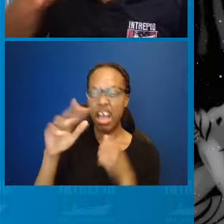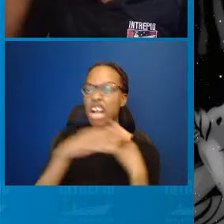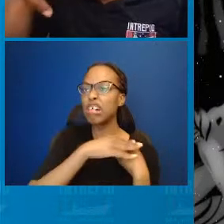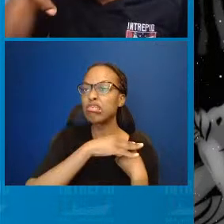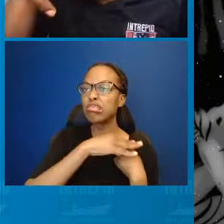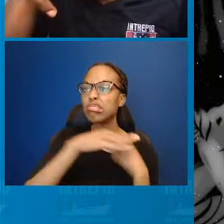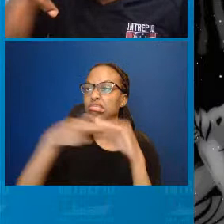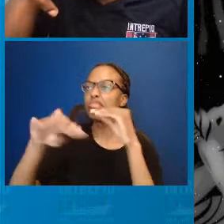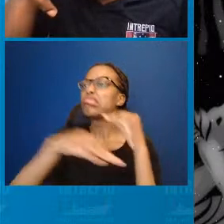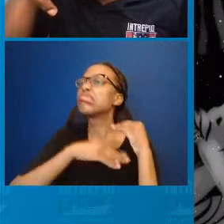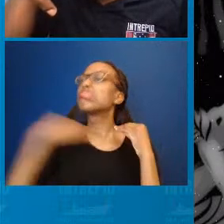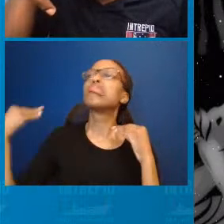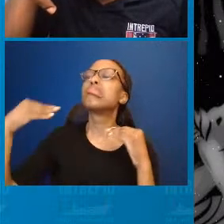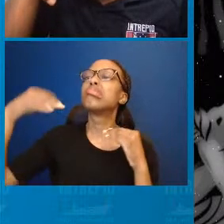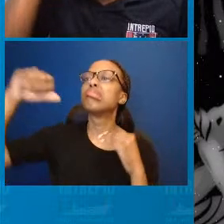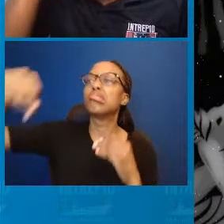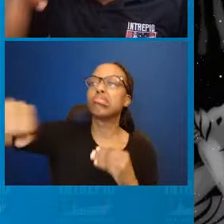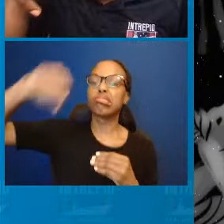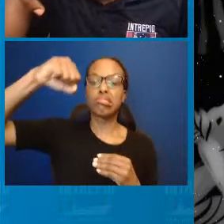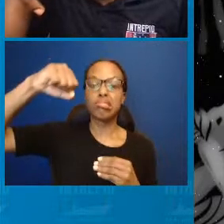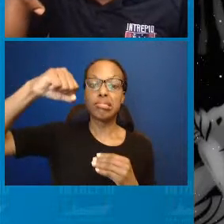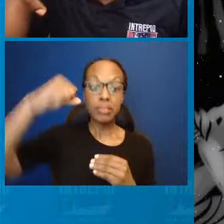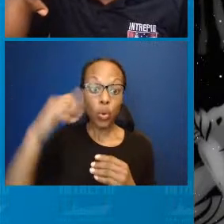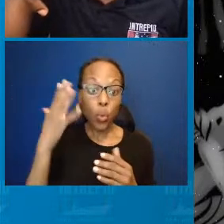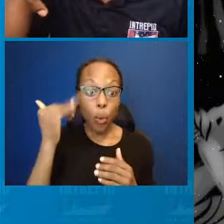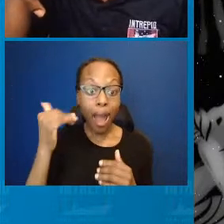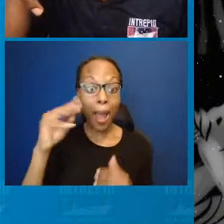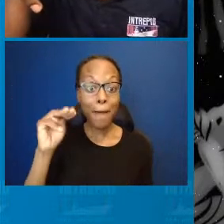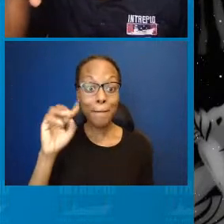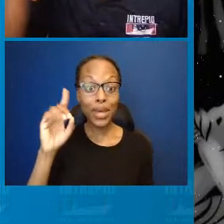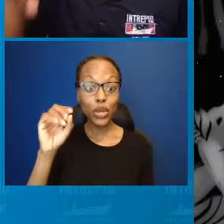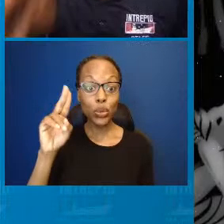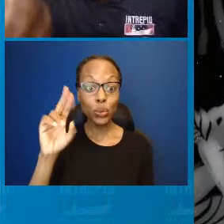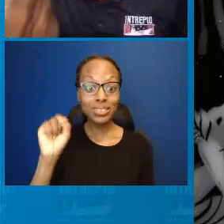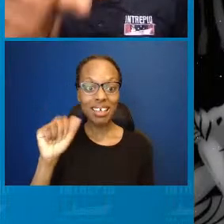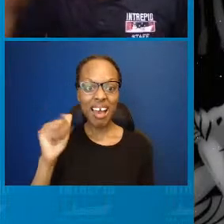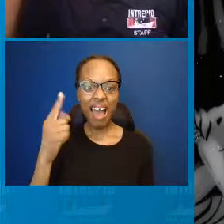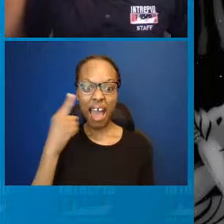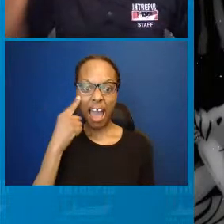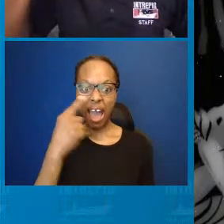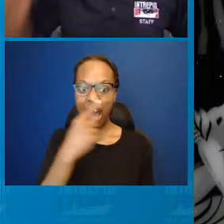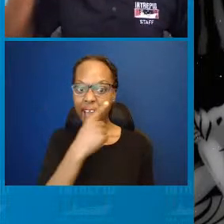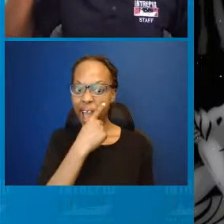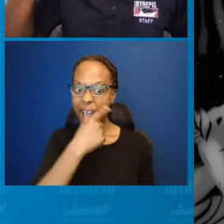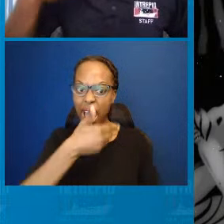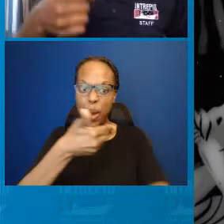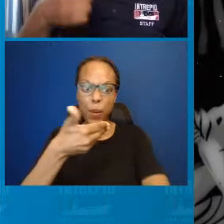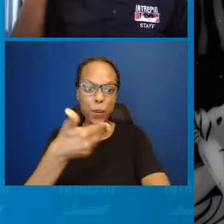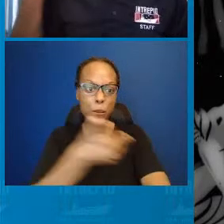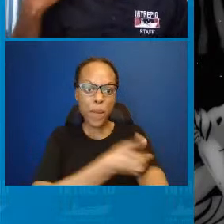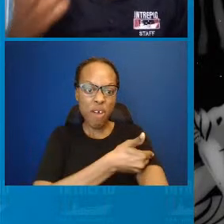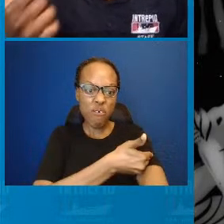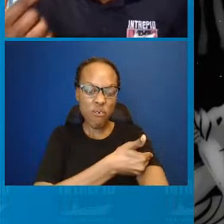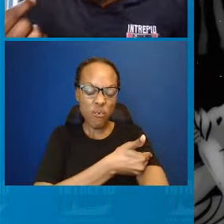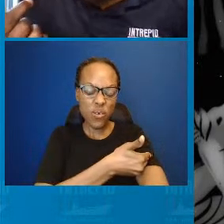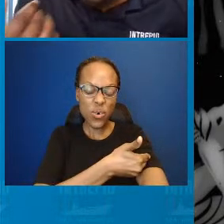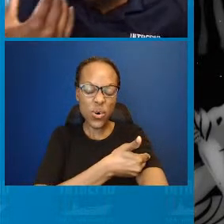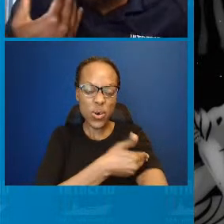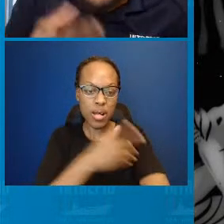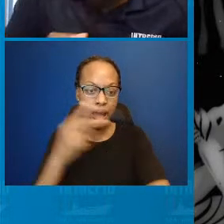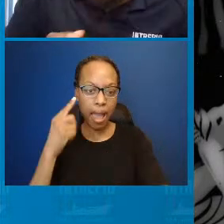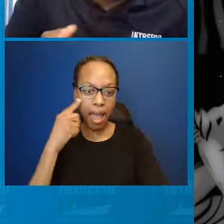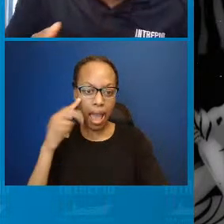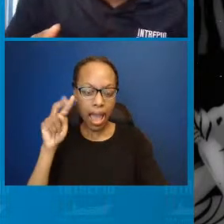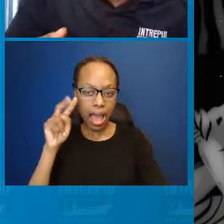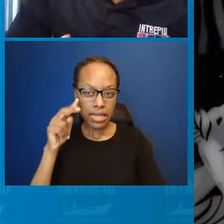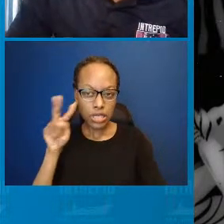eyes, if you look into the eyes, you turn into stone, right? So Perseus used his shield in order to see where she was and